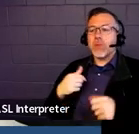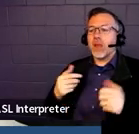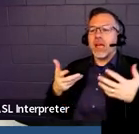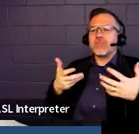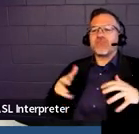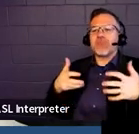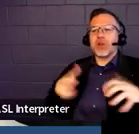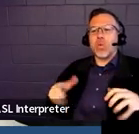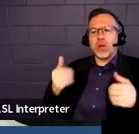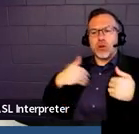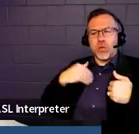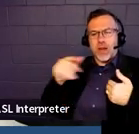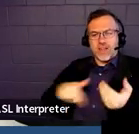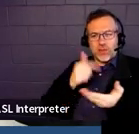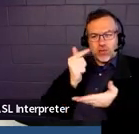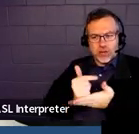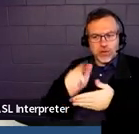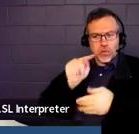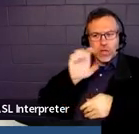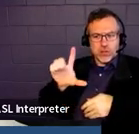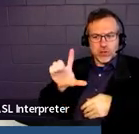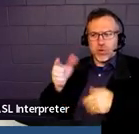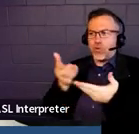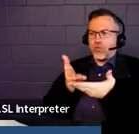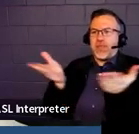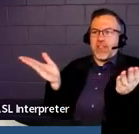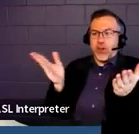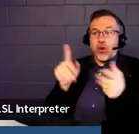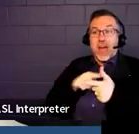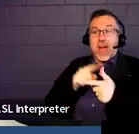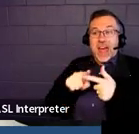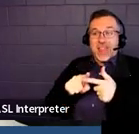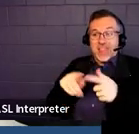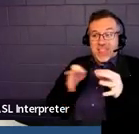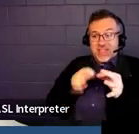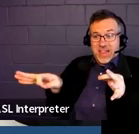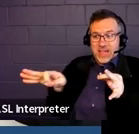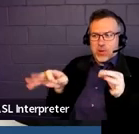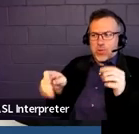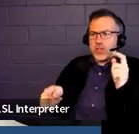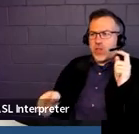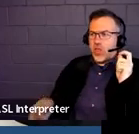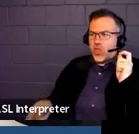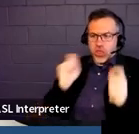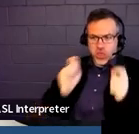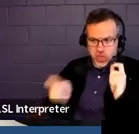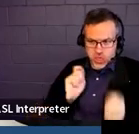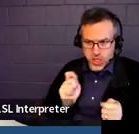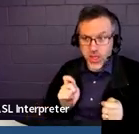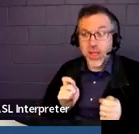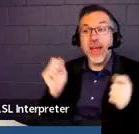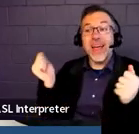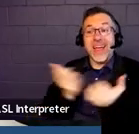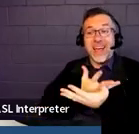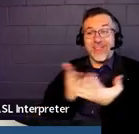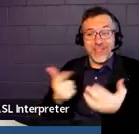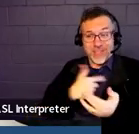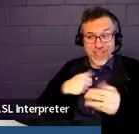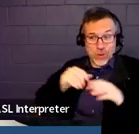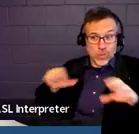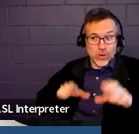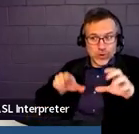tool out there and then the language changes and then everything that we've done, we have to